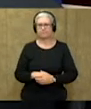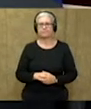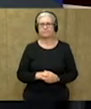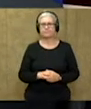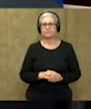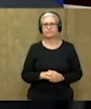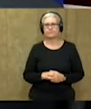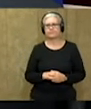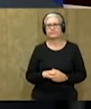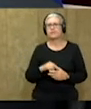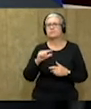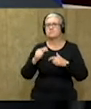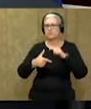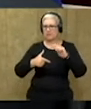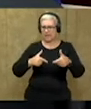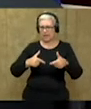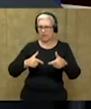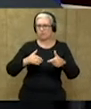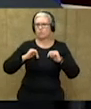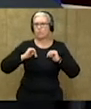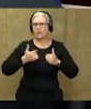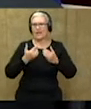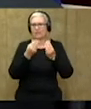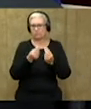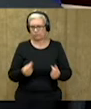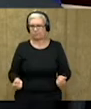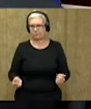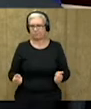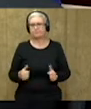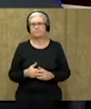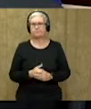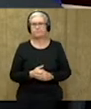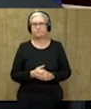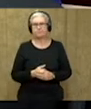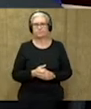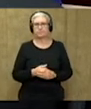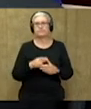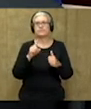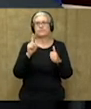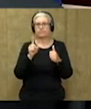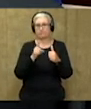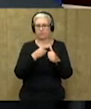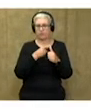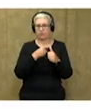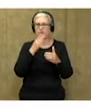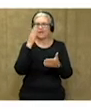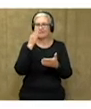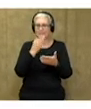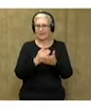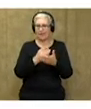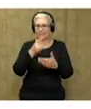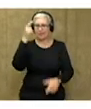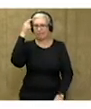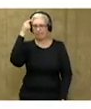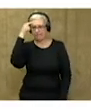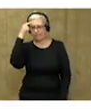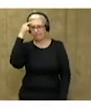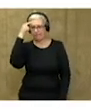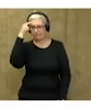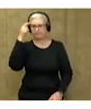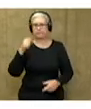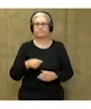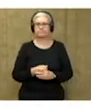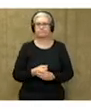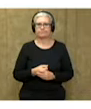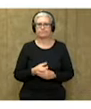Okay, here are some steps for conflict resolution. First of all, stop and think. This is something that's really good